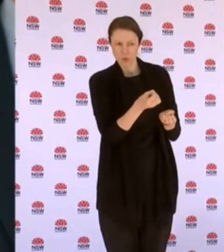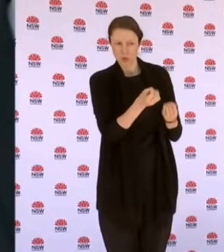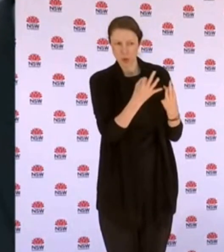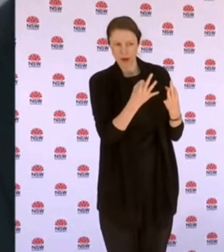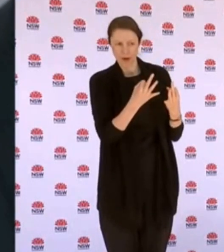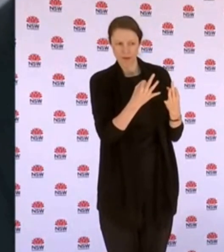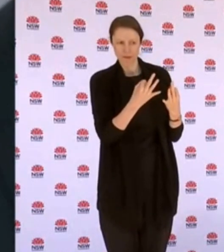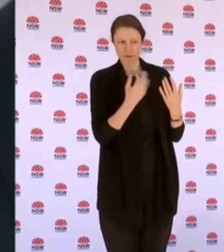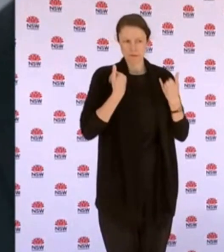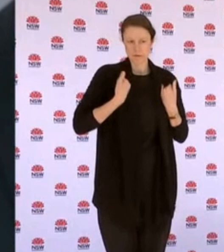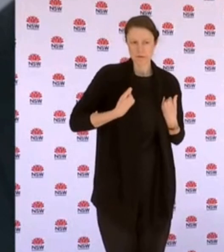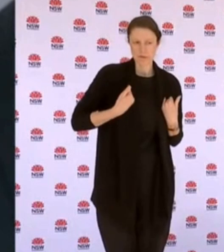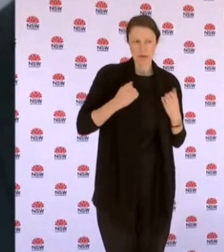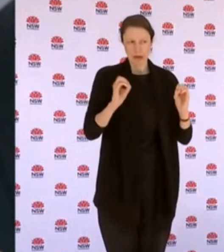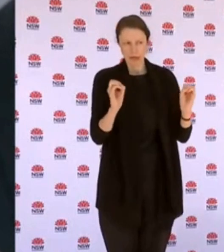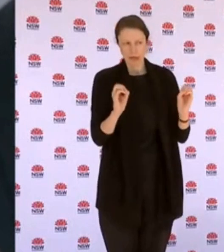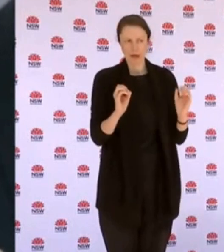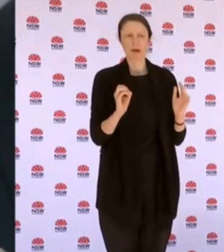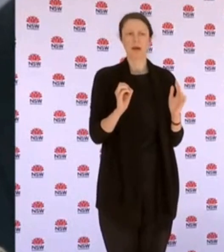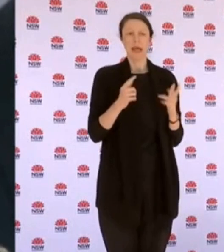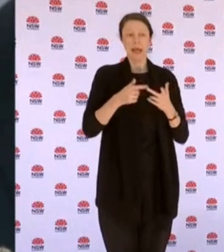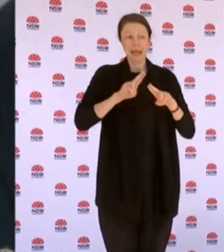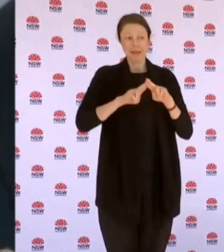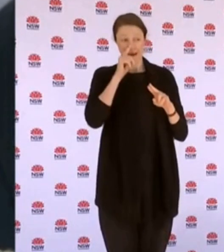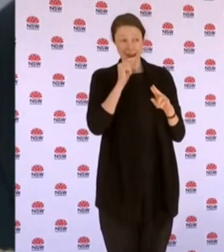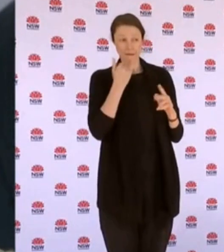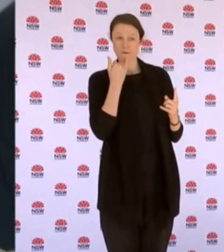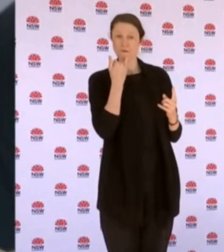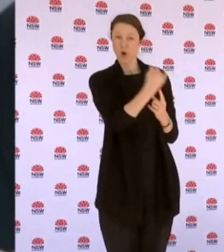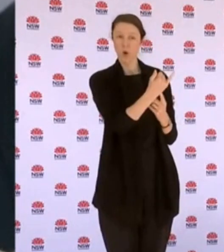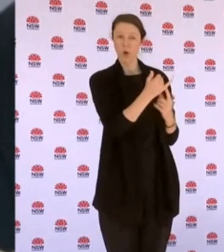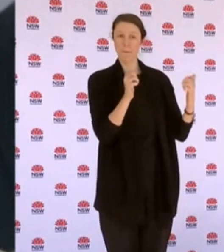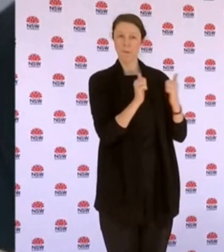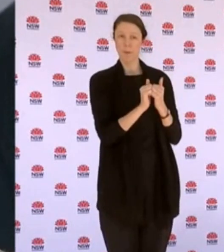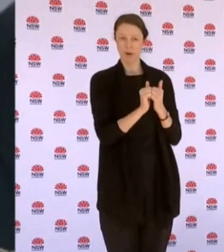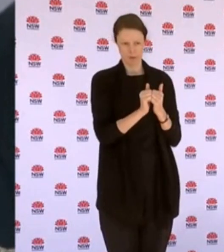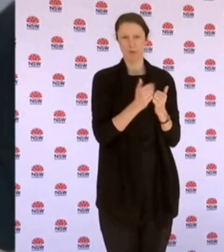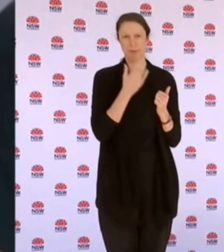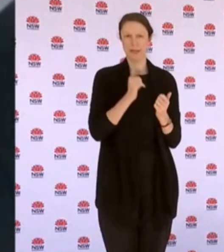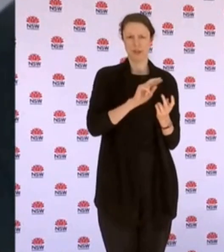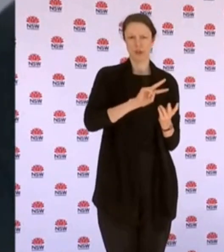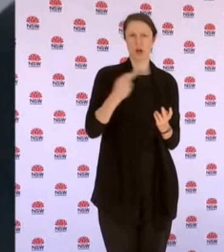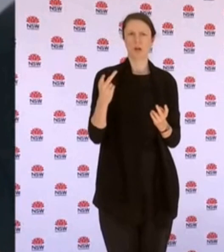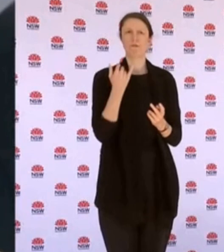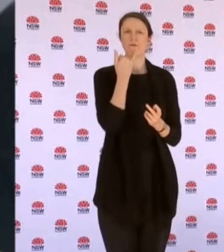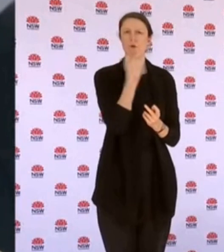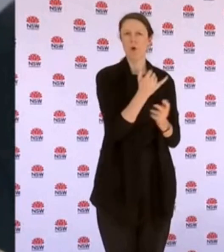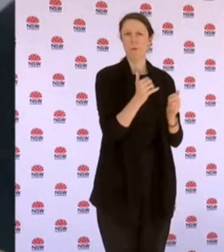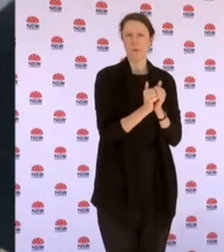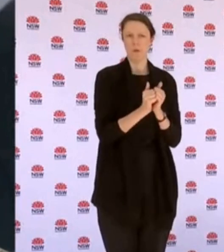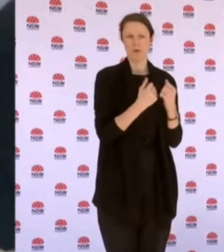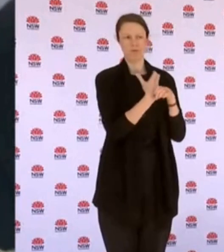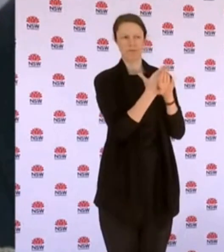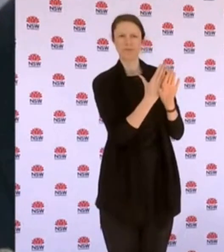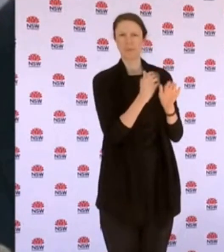telemedicine. What the Premier is highlighting today is when we're looking at the settings where people are infectious, we're finding that people have potentially